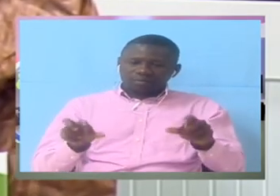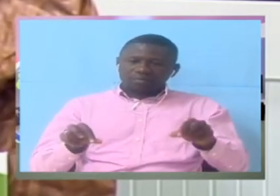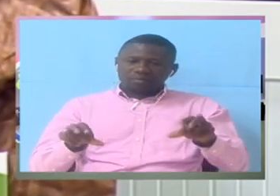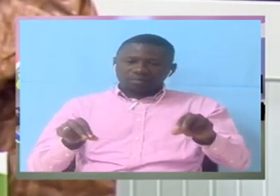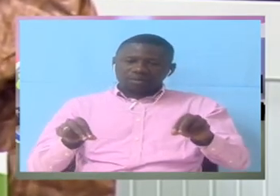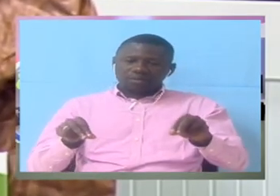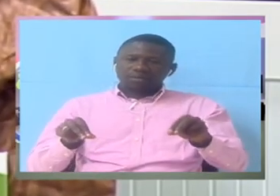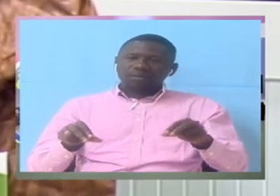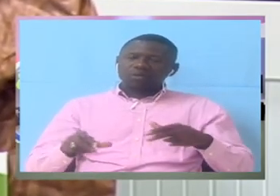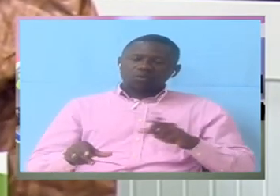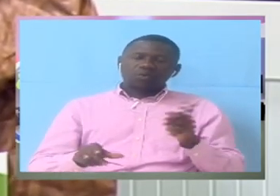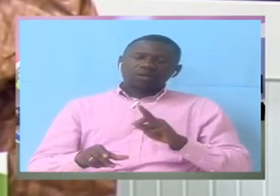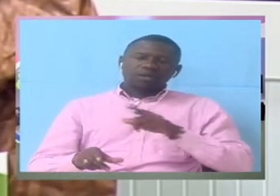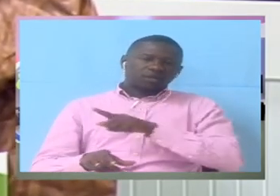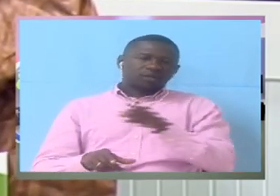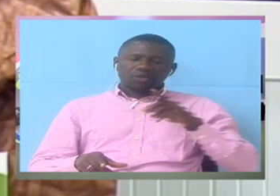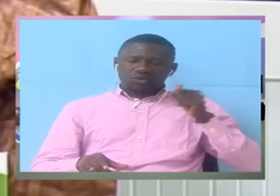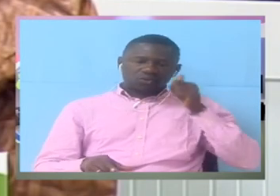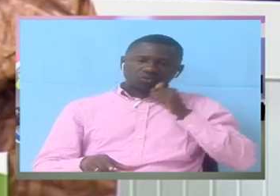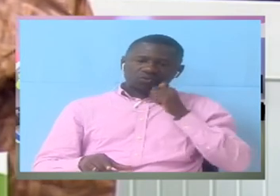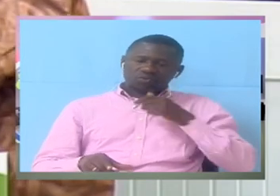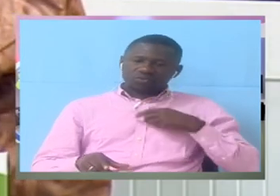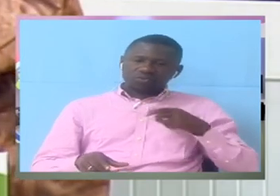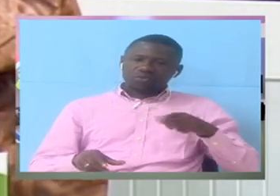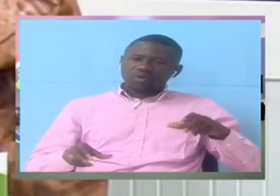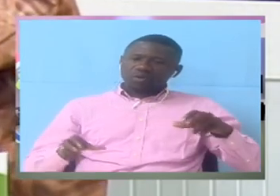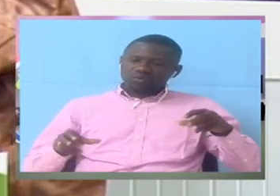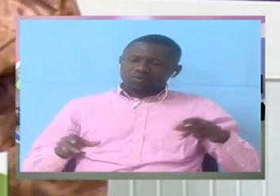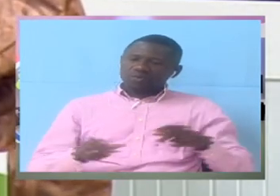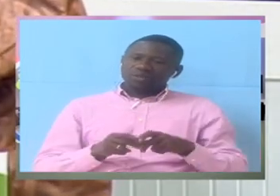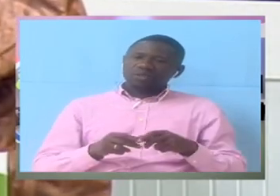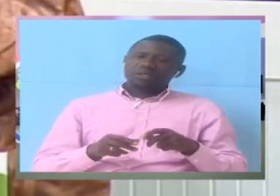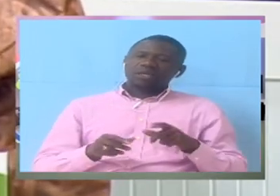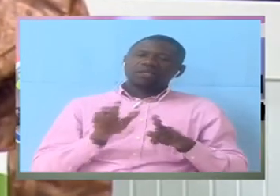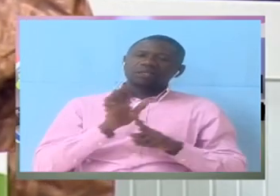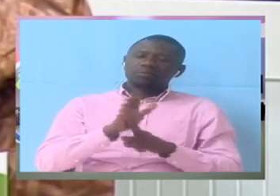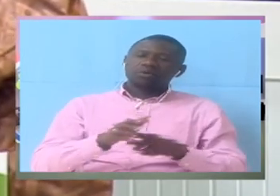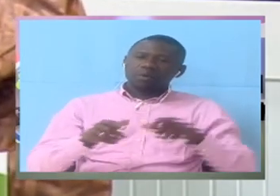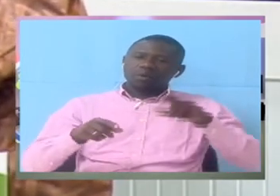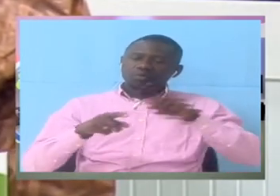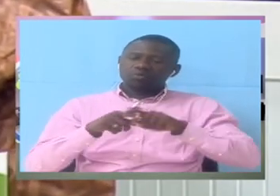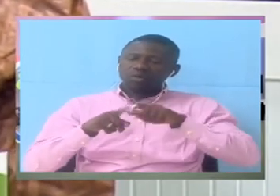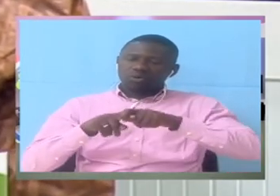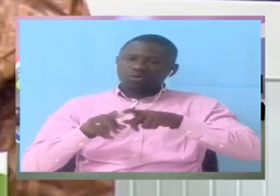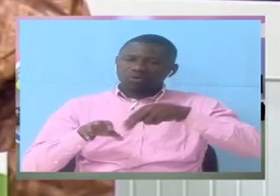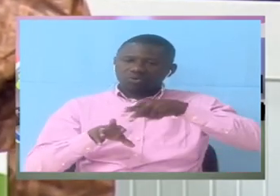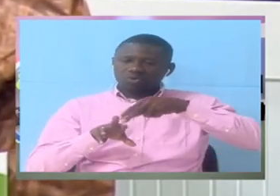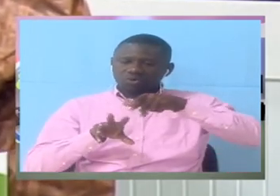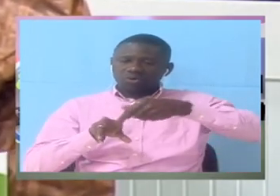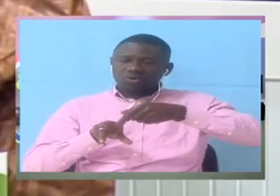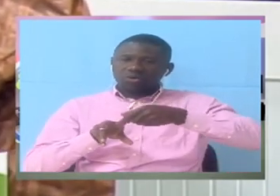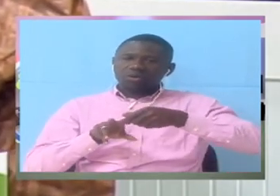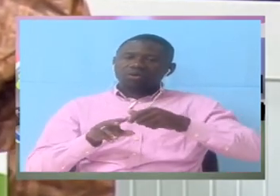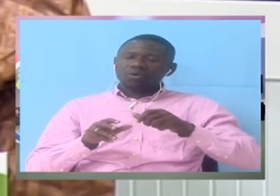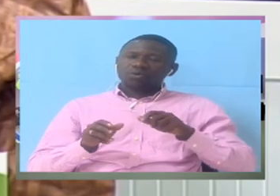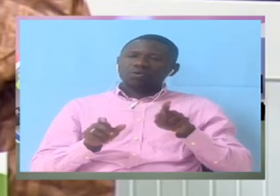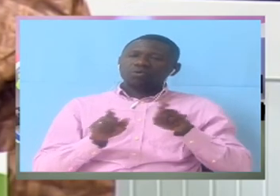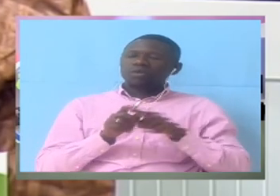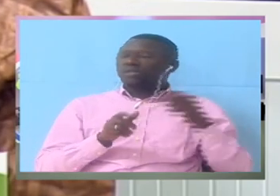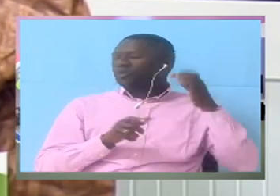batteries. That is what they used to electrocute people. They will put one on your toe, one